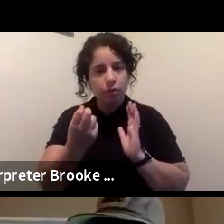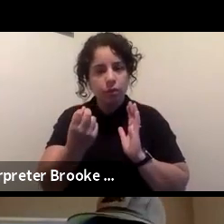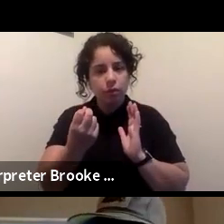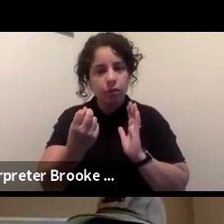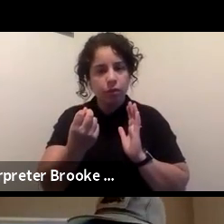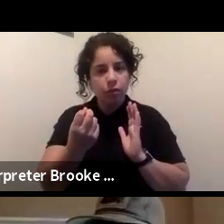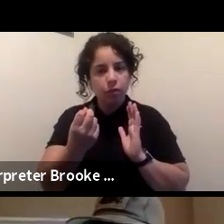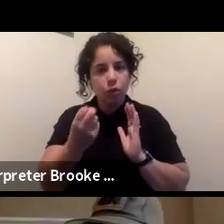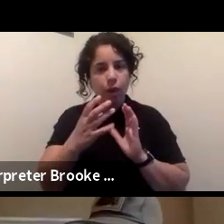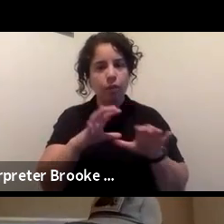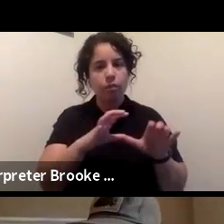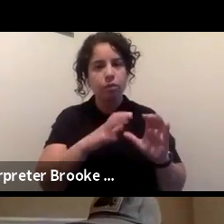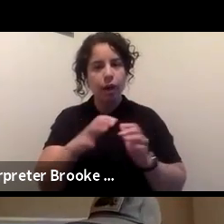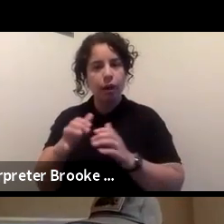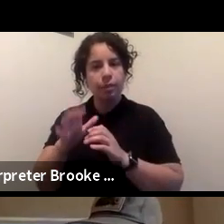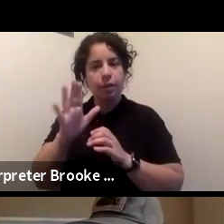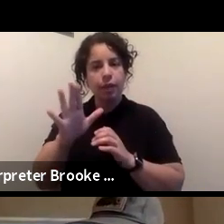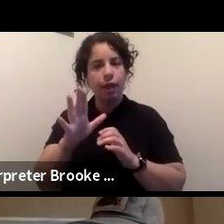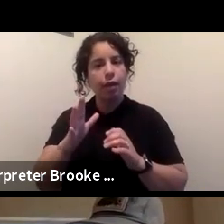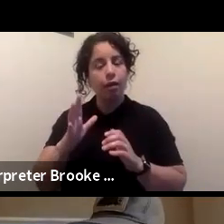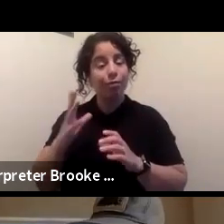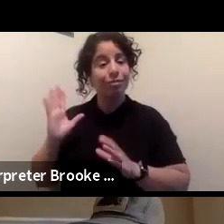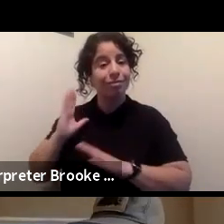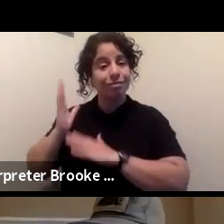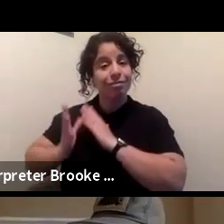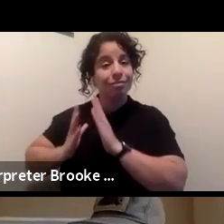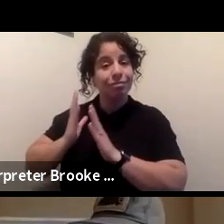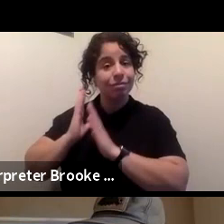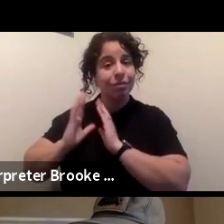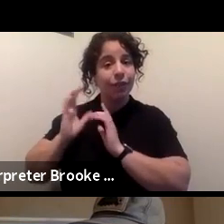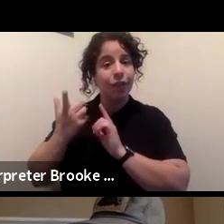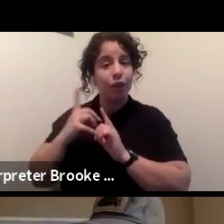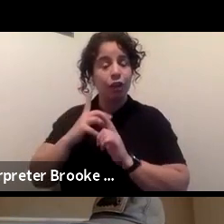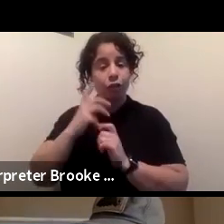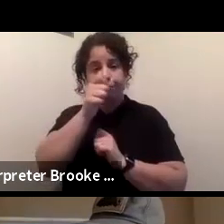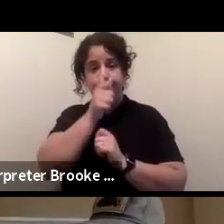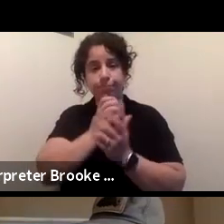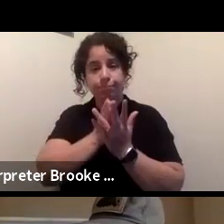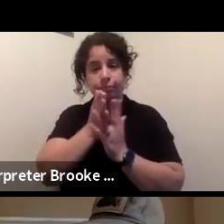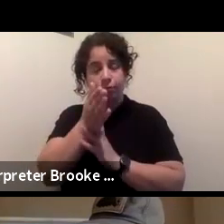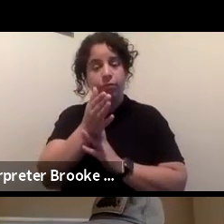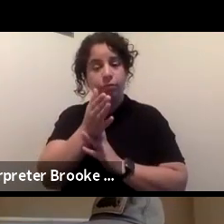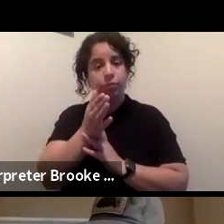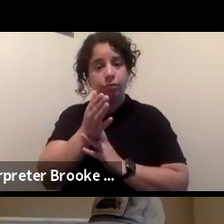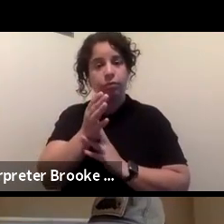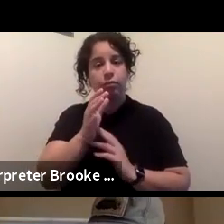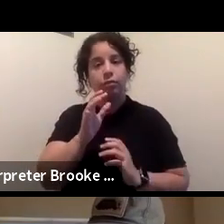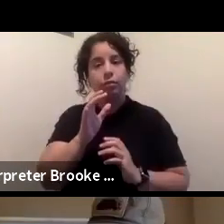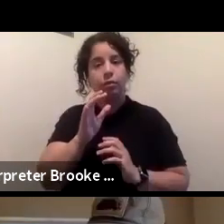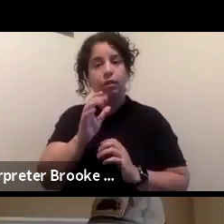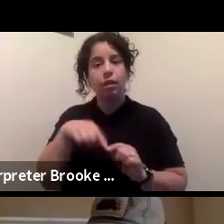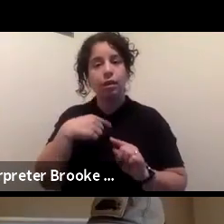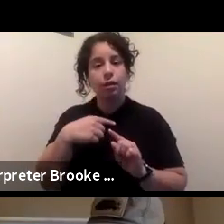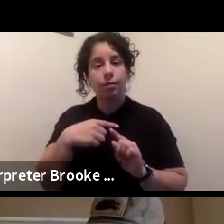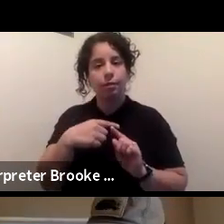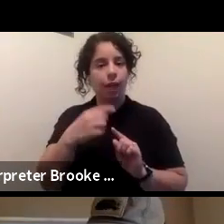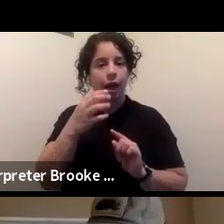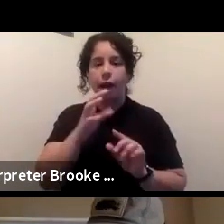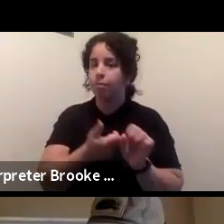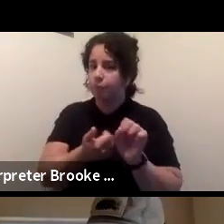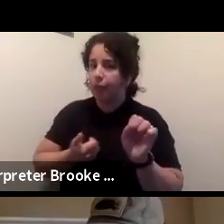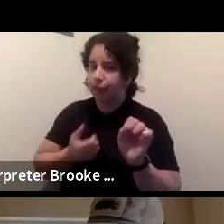Ronde, whose ancestors survived the Oregon Trail of Tears and restored their tribal status in 1983 after termination by